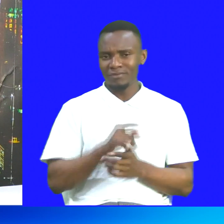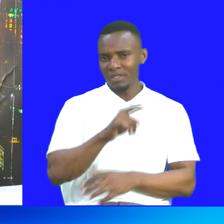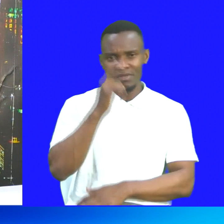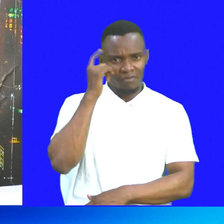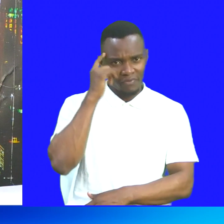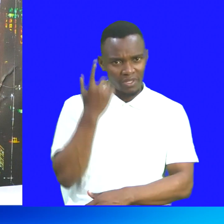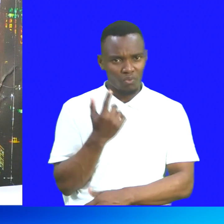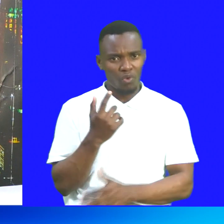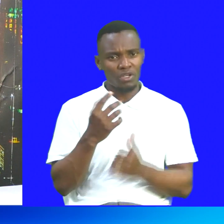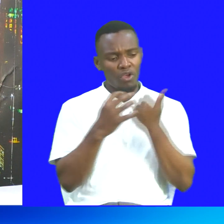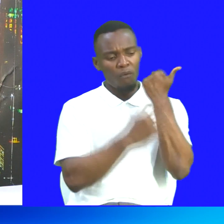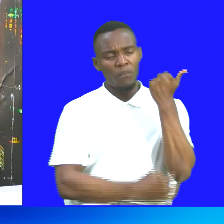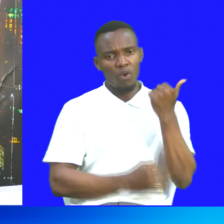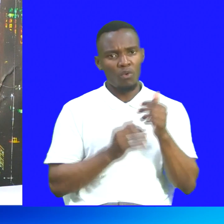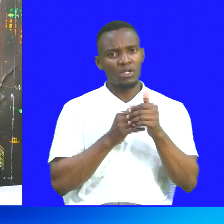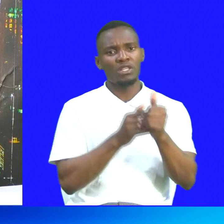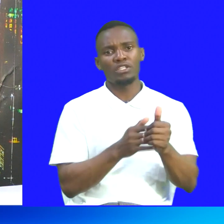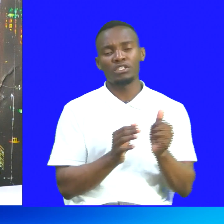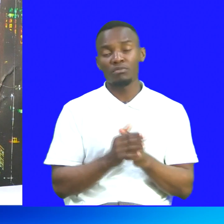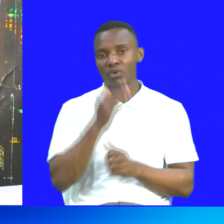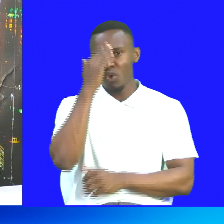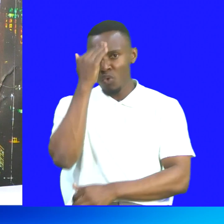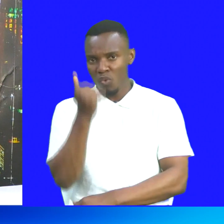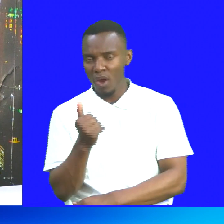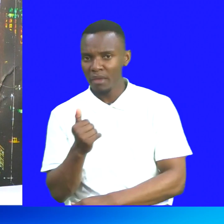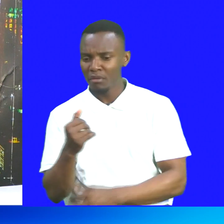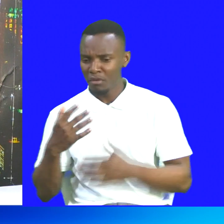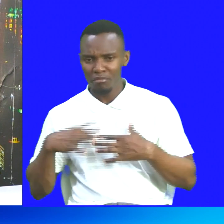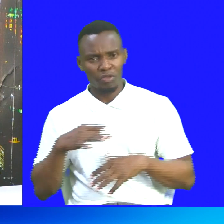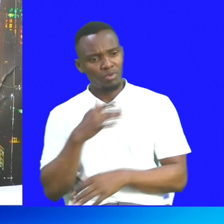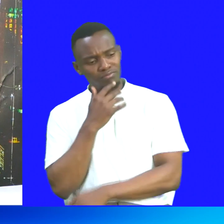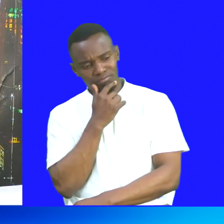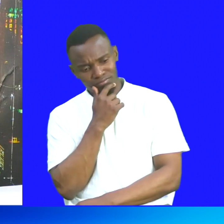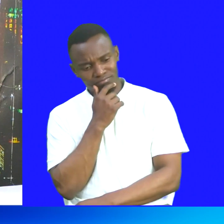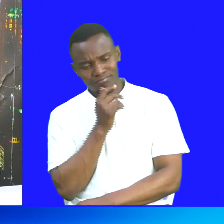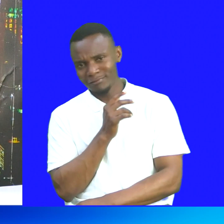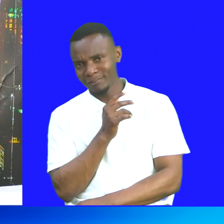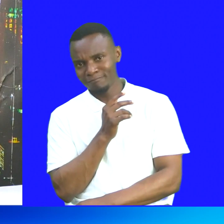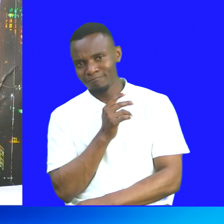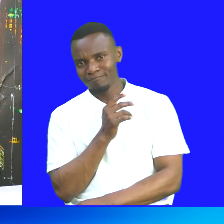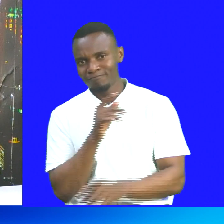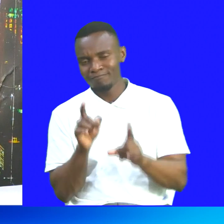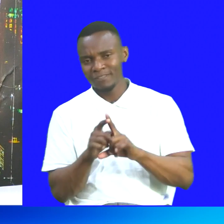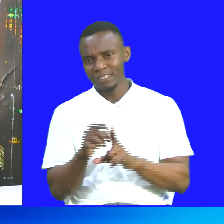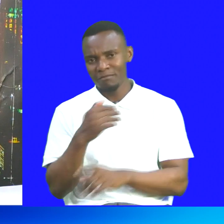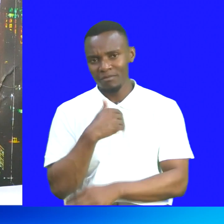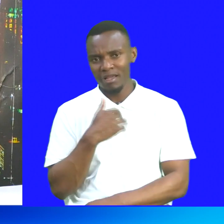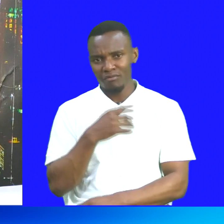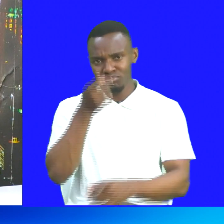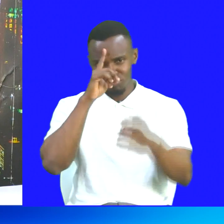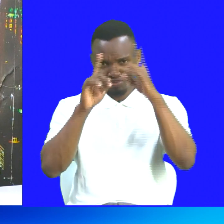since there is considerable skepticism and misconceptions concerning this